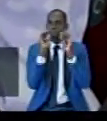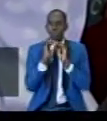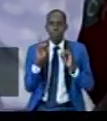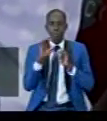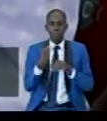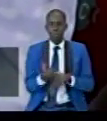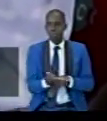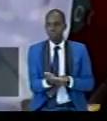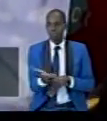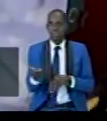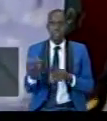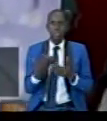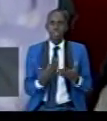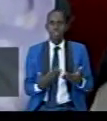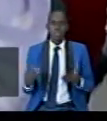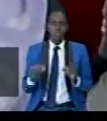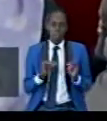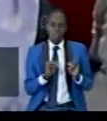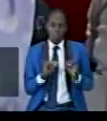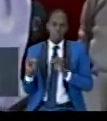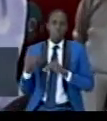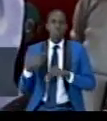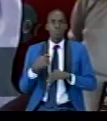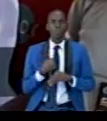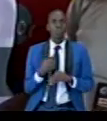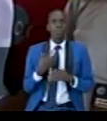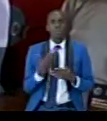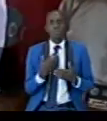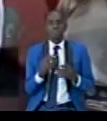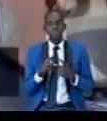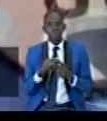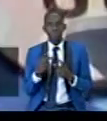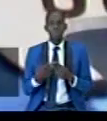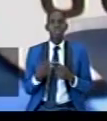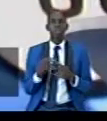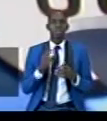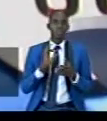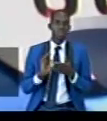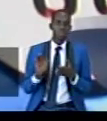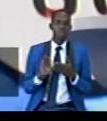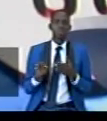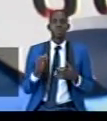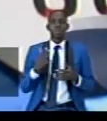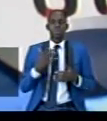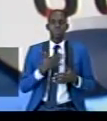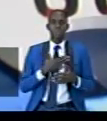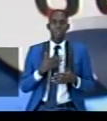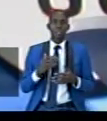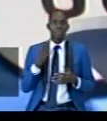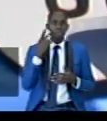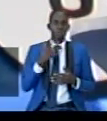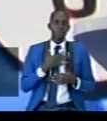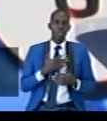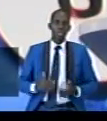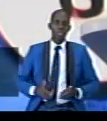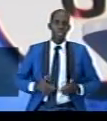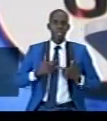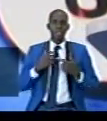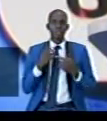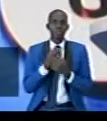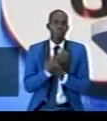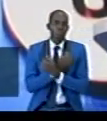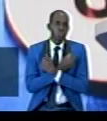me, neither count I my life dear unto myself, so that I might finish